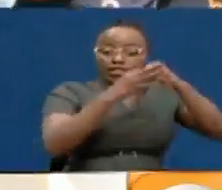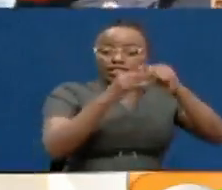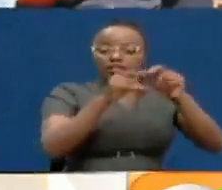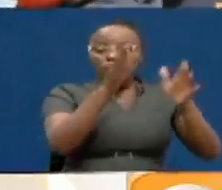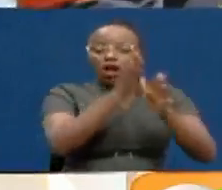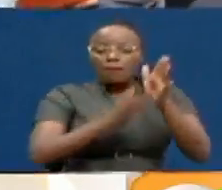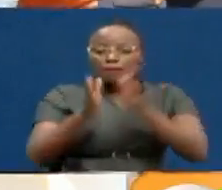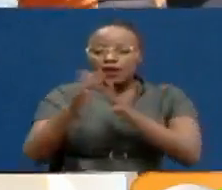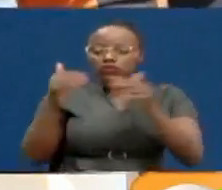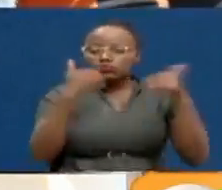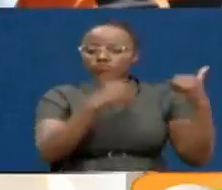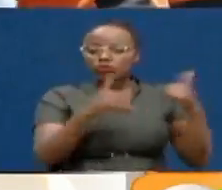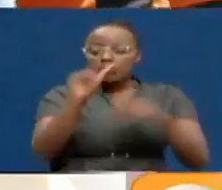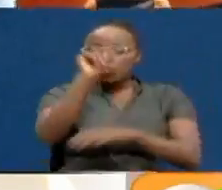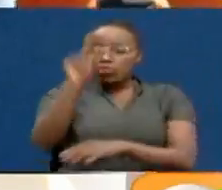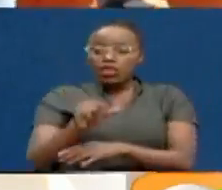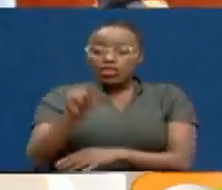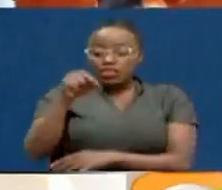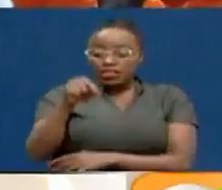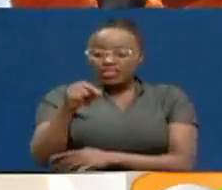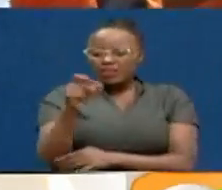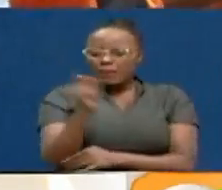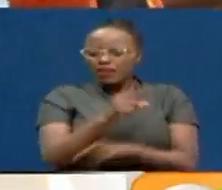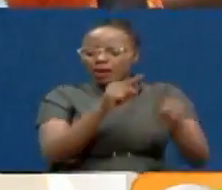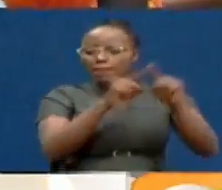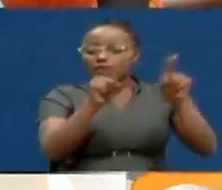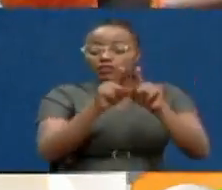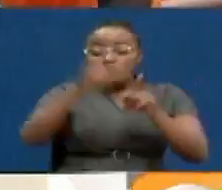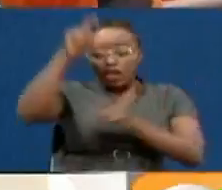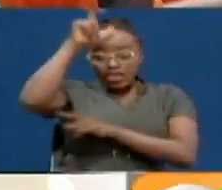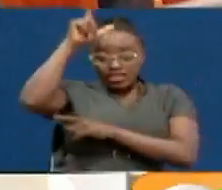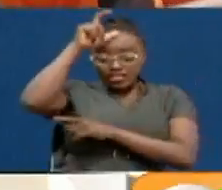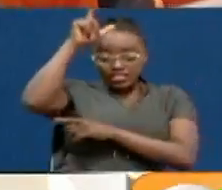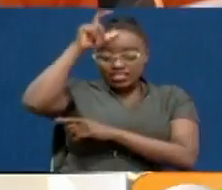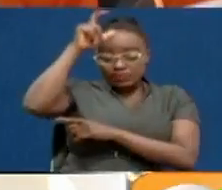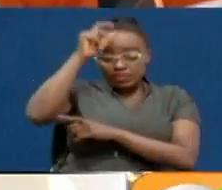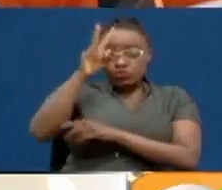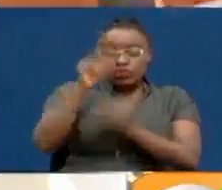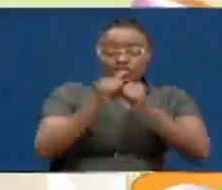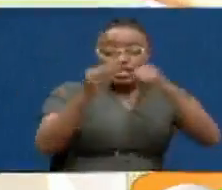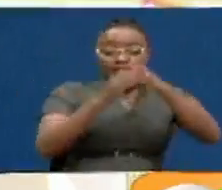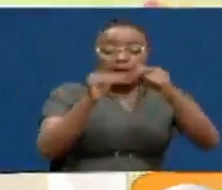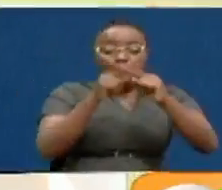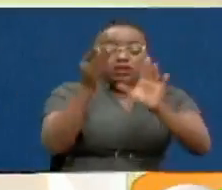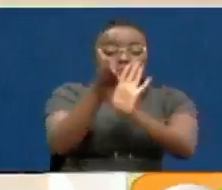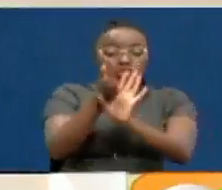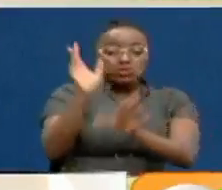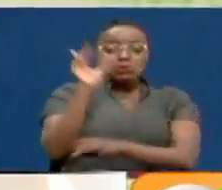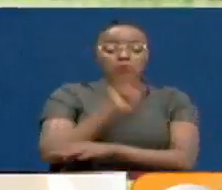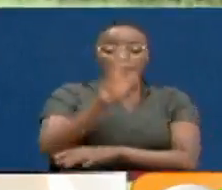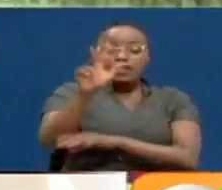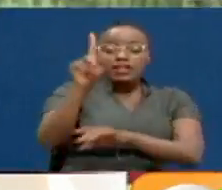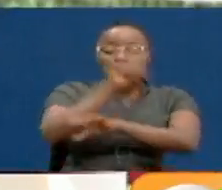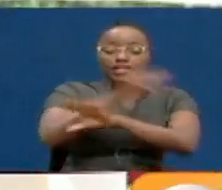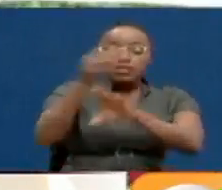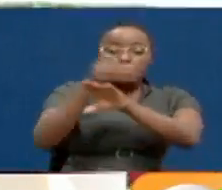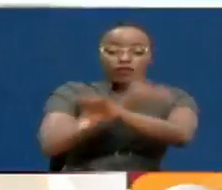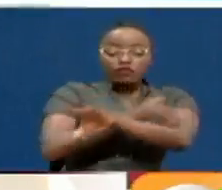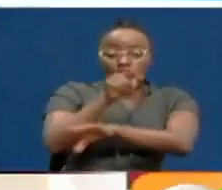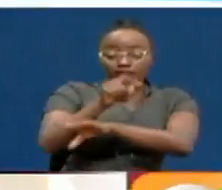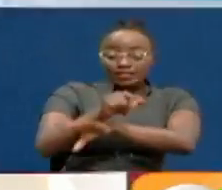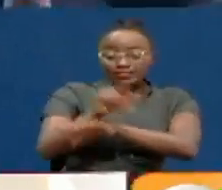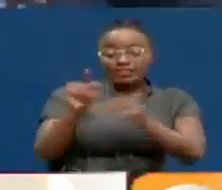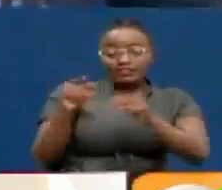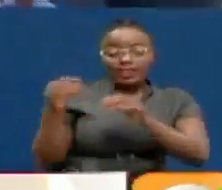to play in the regional championships in Ismailia, that's in Egypt, in December 2019, but they withdrew 3 days before the